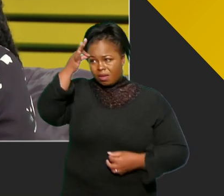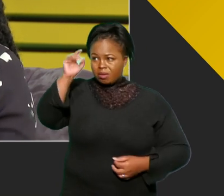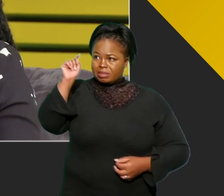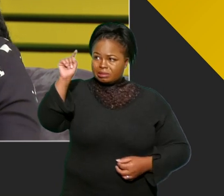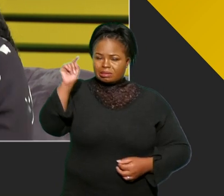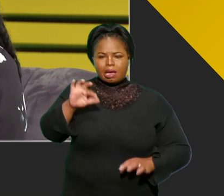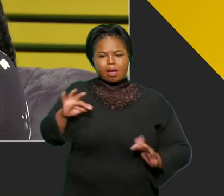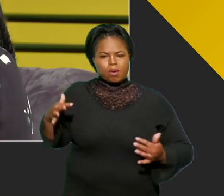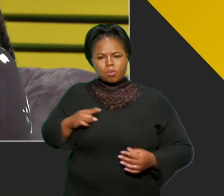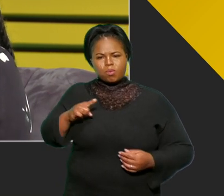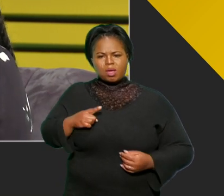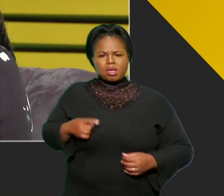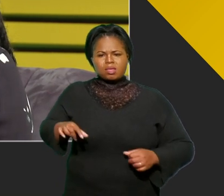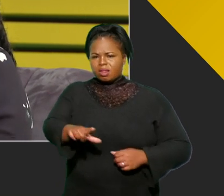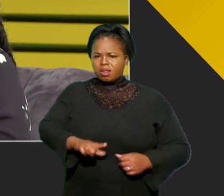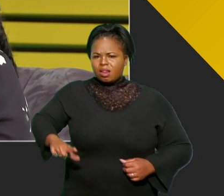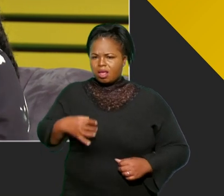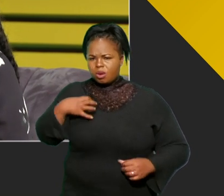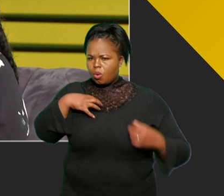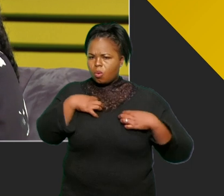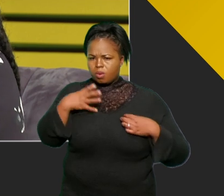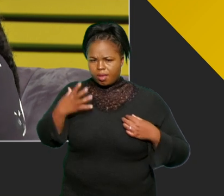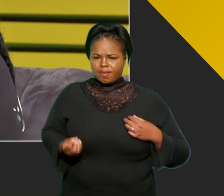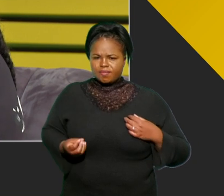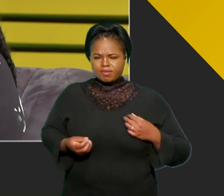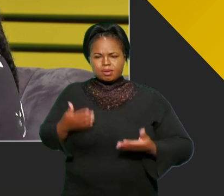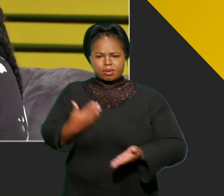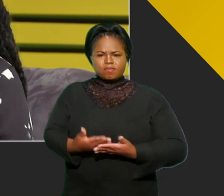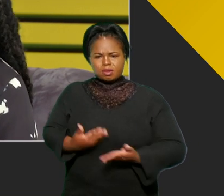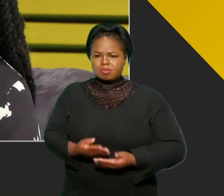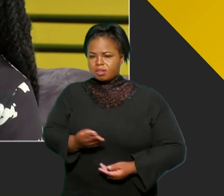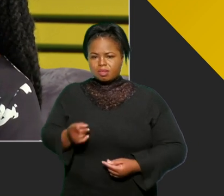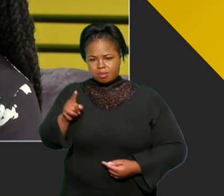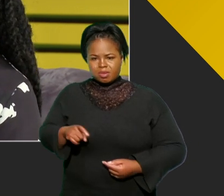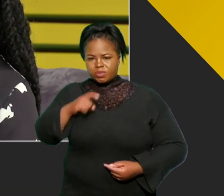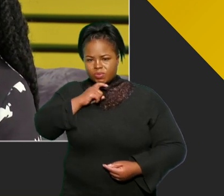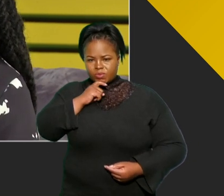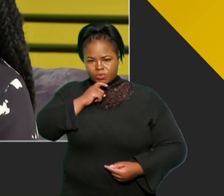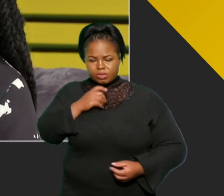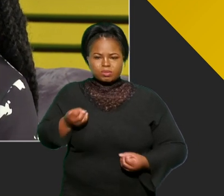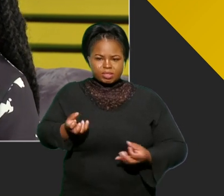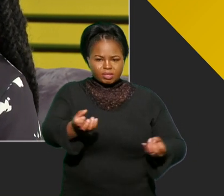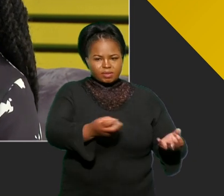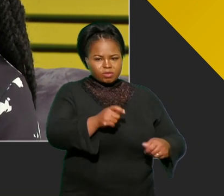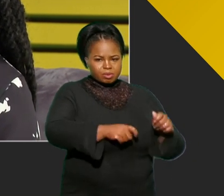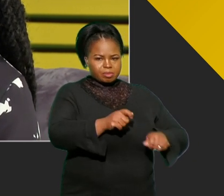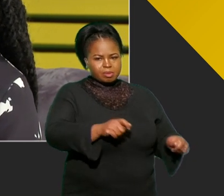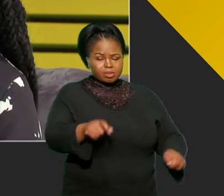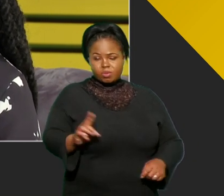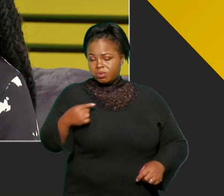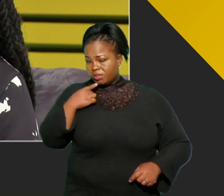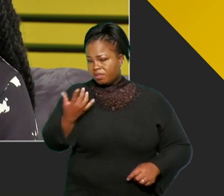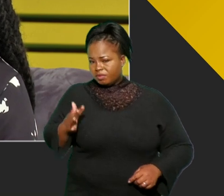also owns a lot of land and they have a lot of property available to them that they need to be using and availing to people. And as you